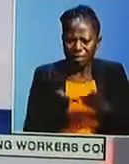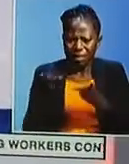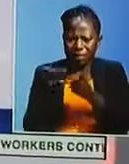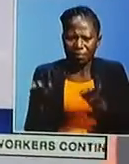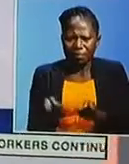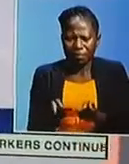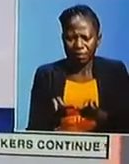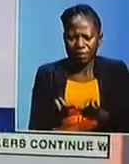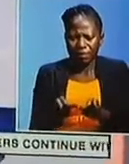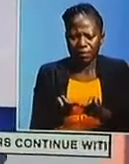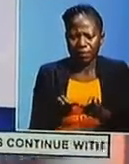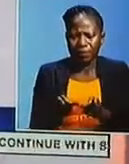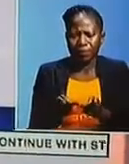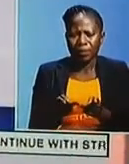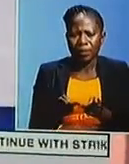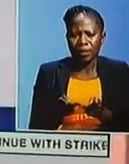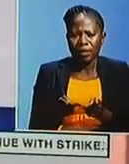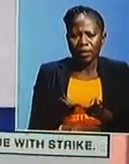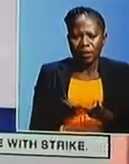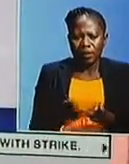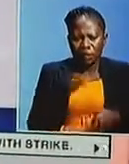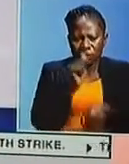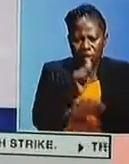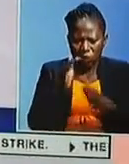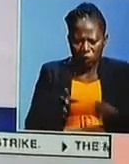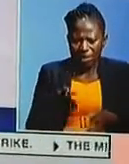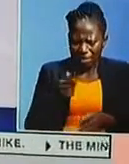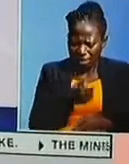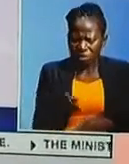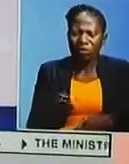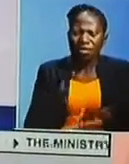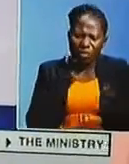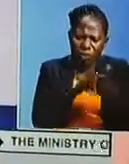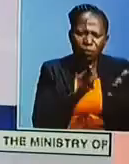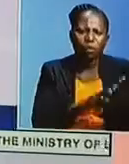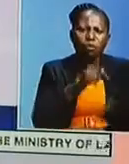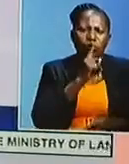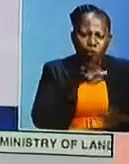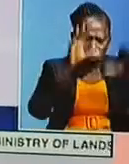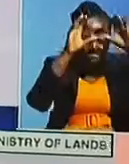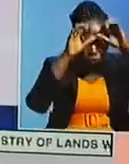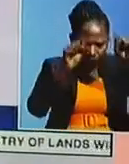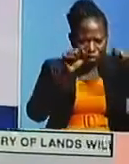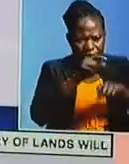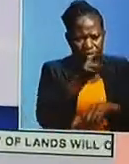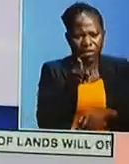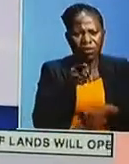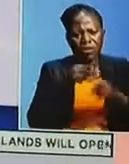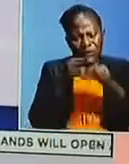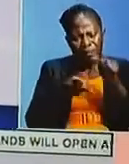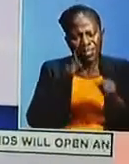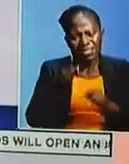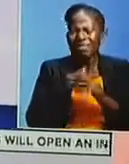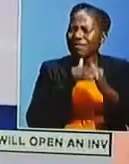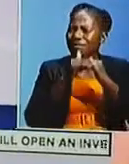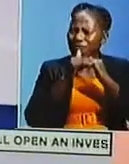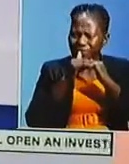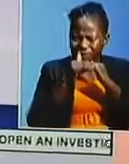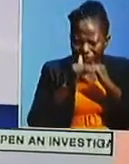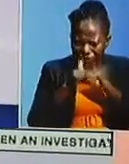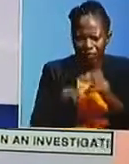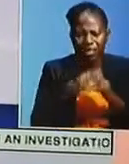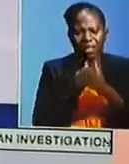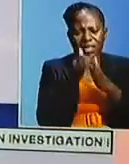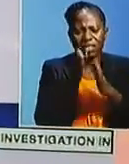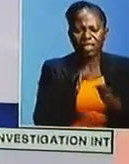own subordinates are telling him the truth. For me, that is the most fair approach to leadership if he has to